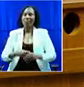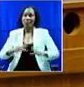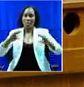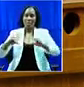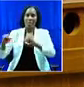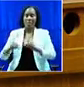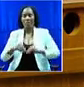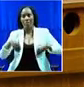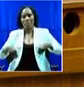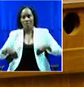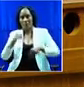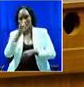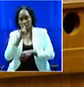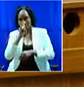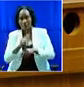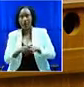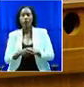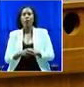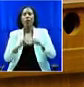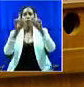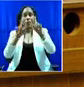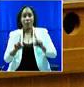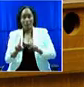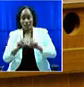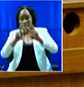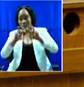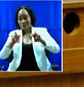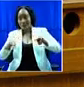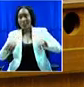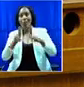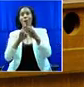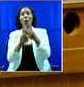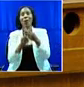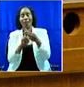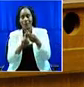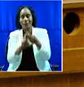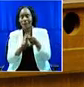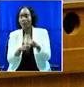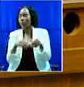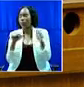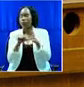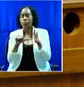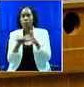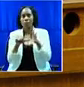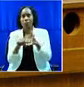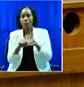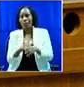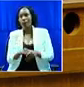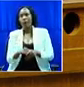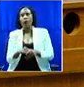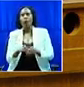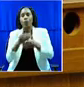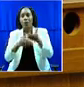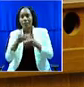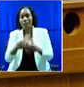Special Investigation Unit has made significant progress in probing allegations